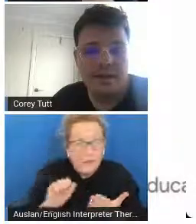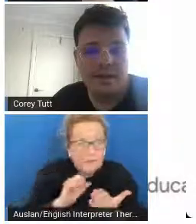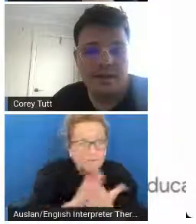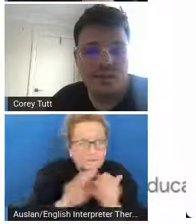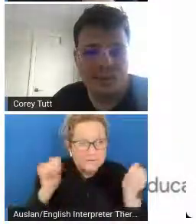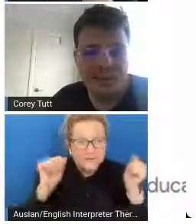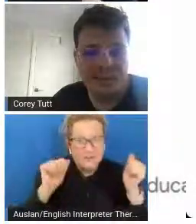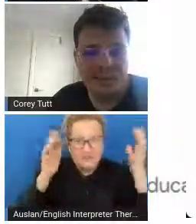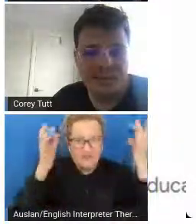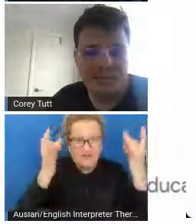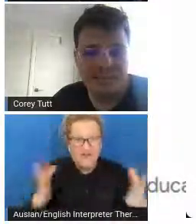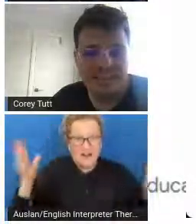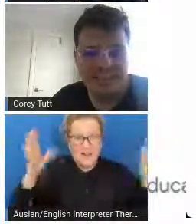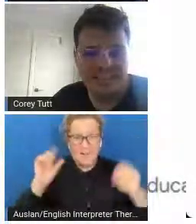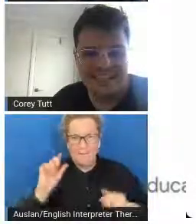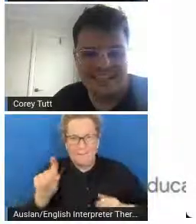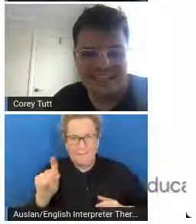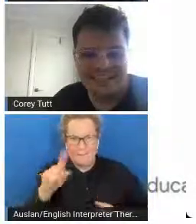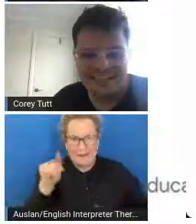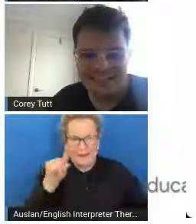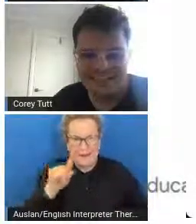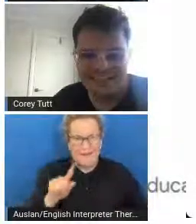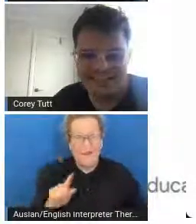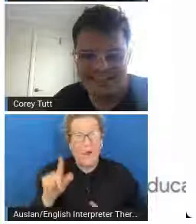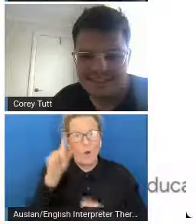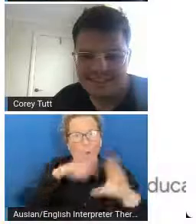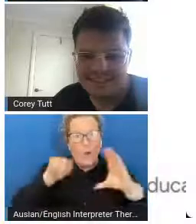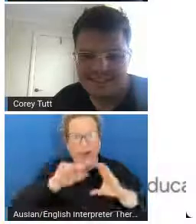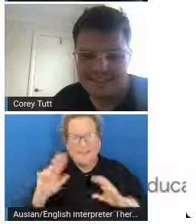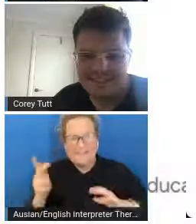go. Let's give it a spin. Wheel of Deadly.